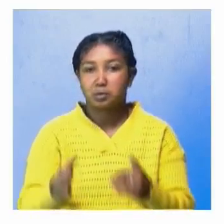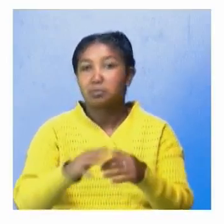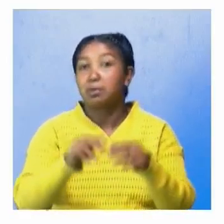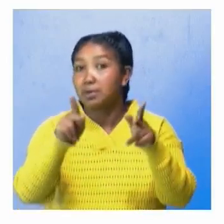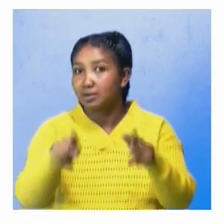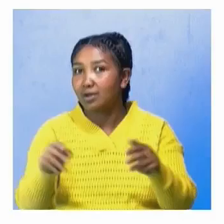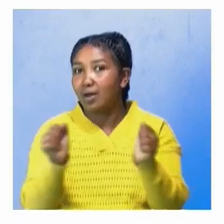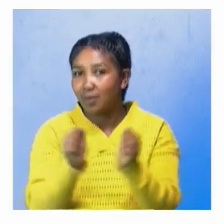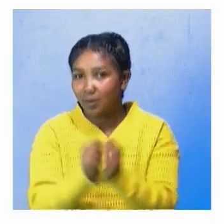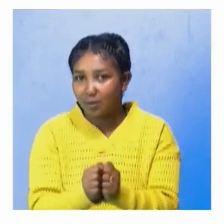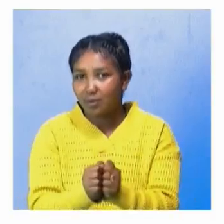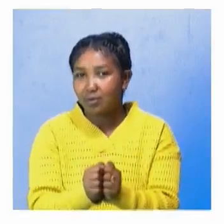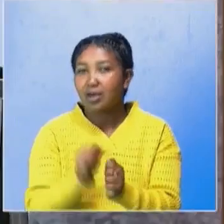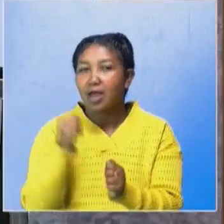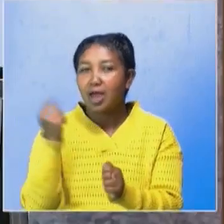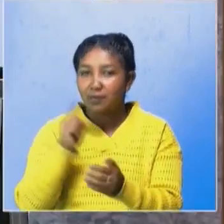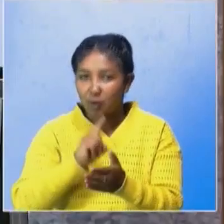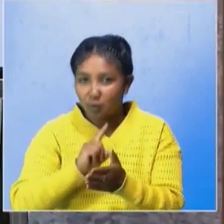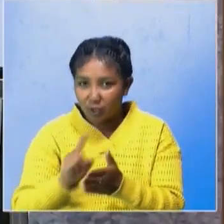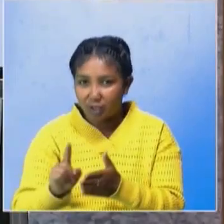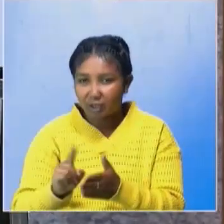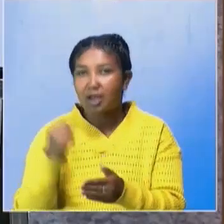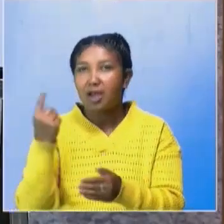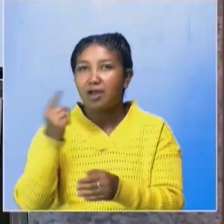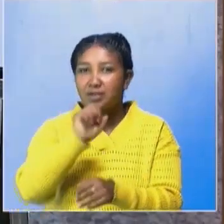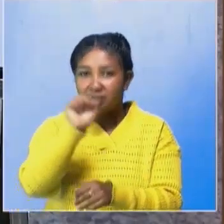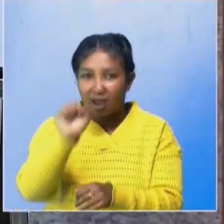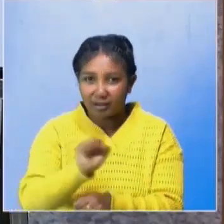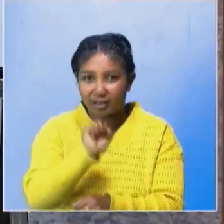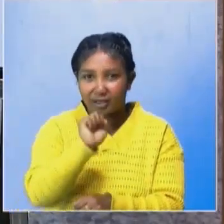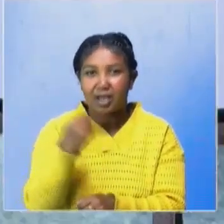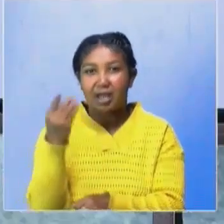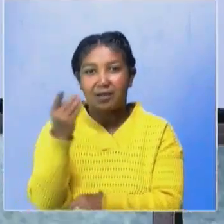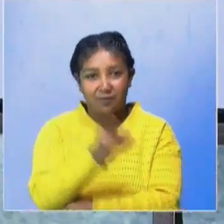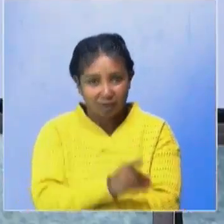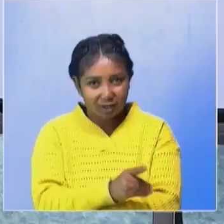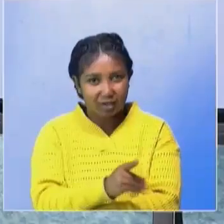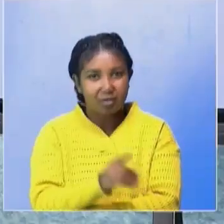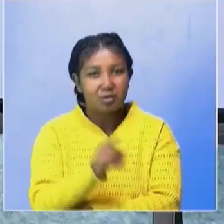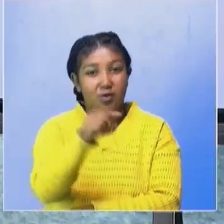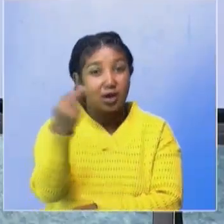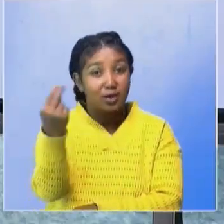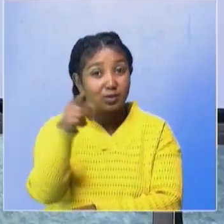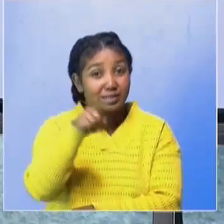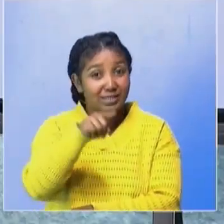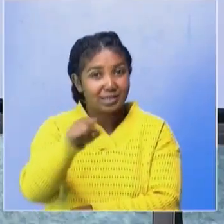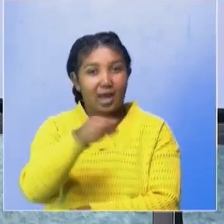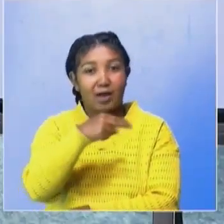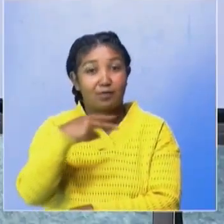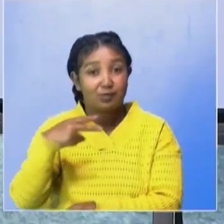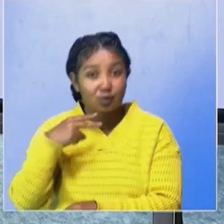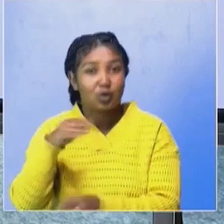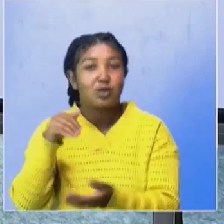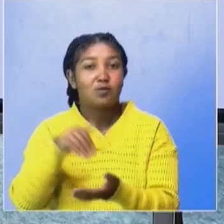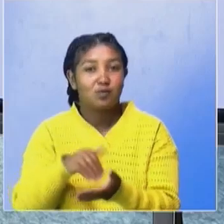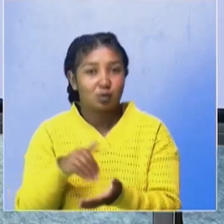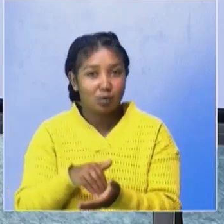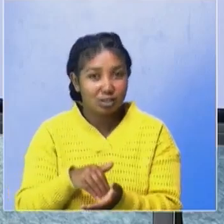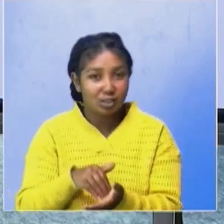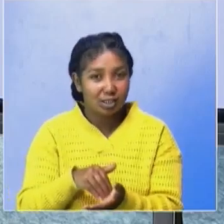every morning, every week, every Saturday, every day. Like you can use this adverbs of